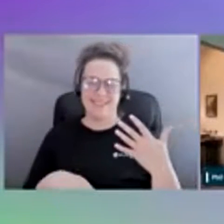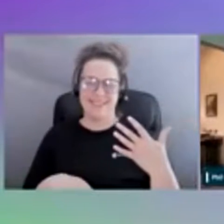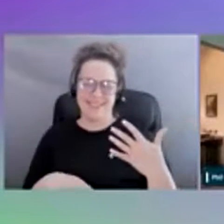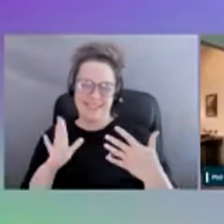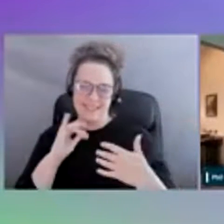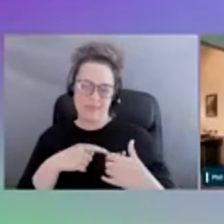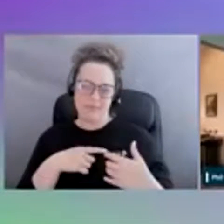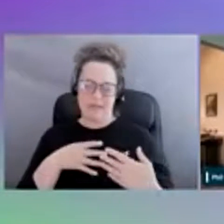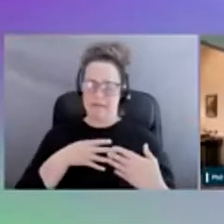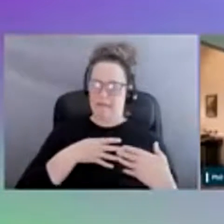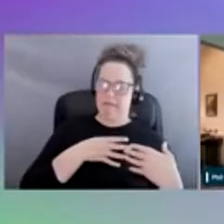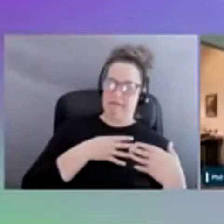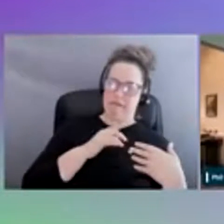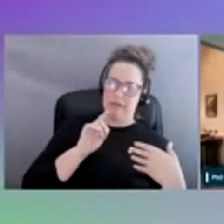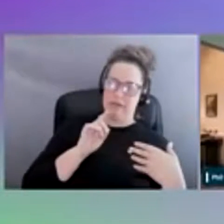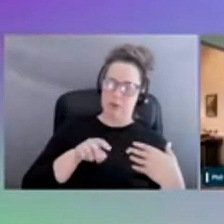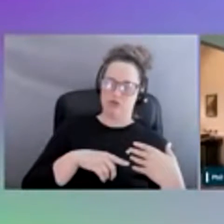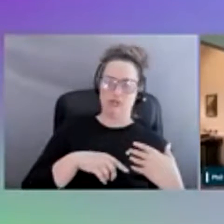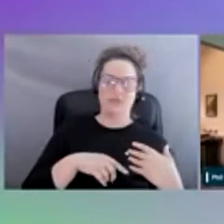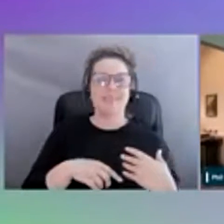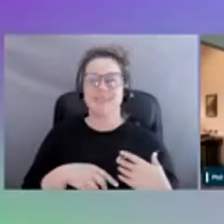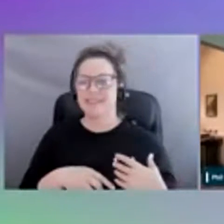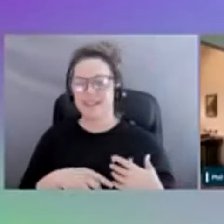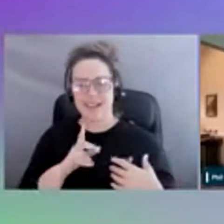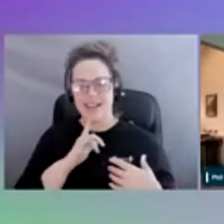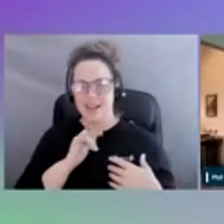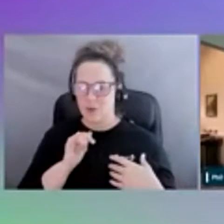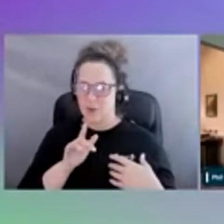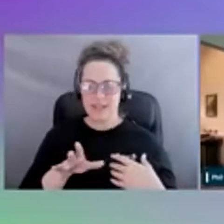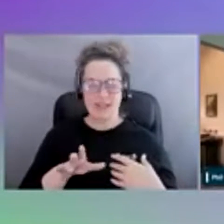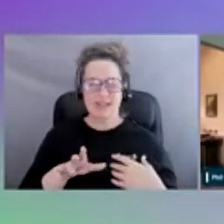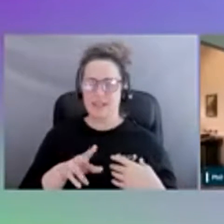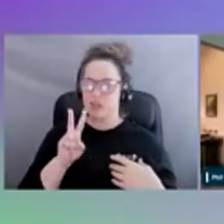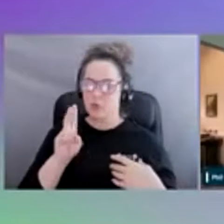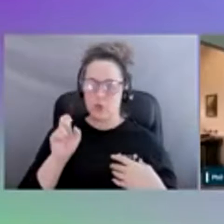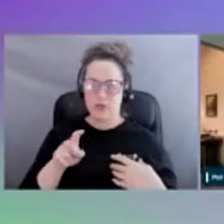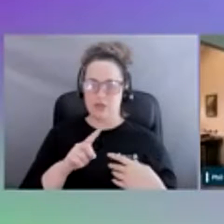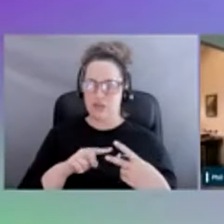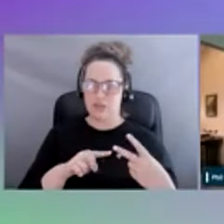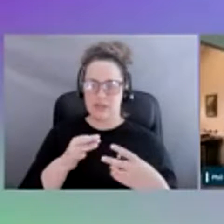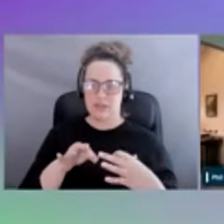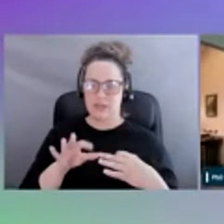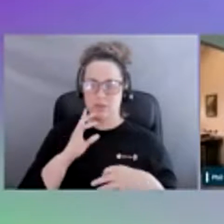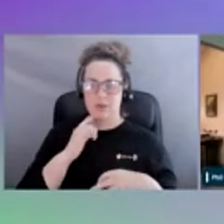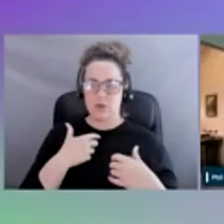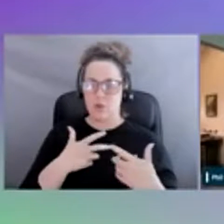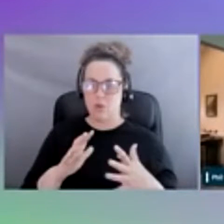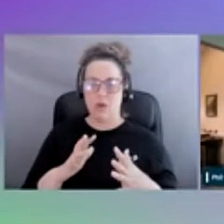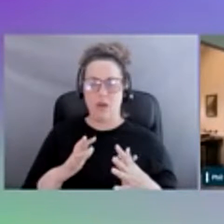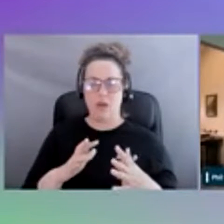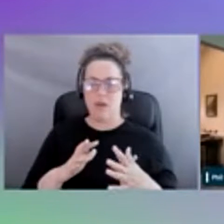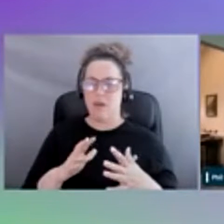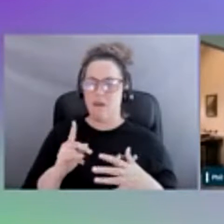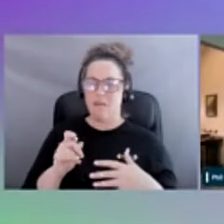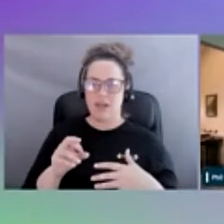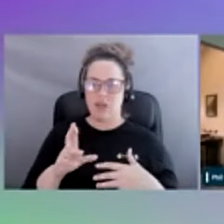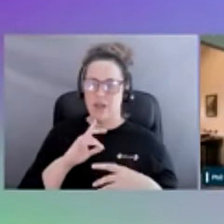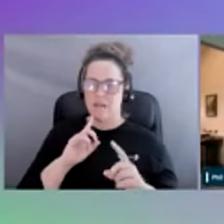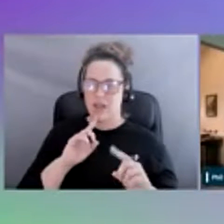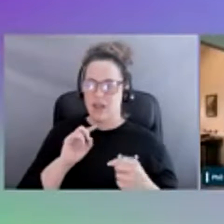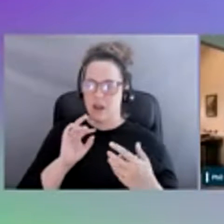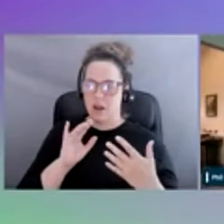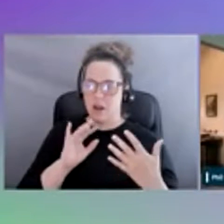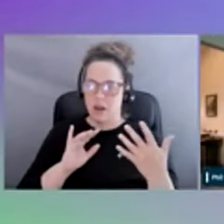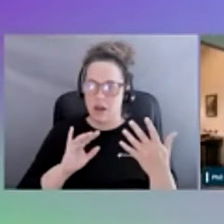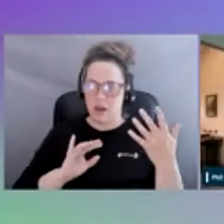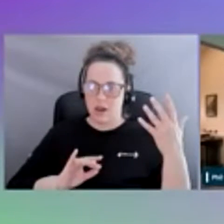questions. And with that, I try and keep it to like 2 questions, because What we don't want is vendors having to answer